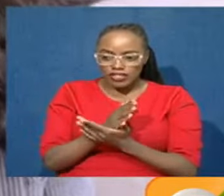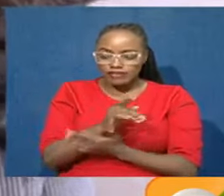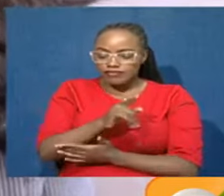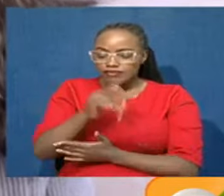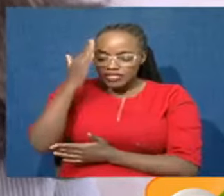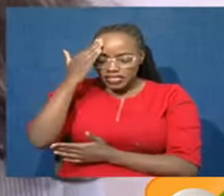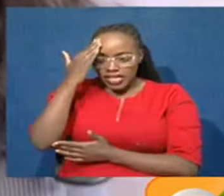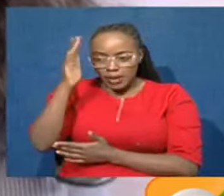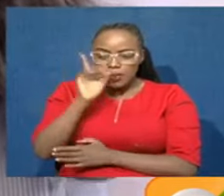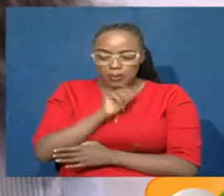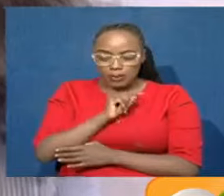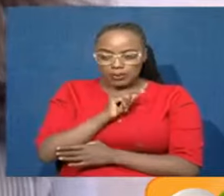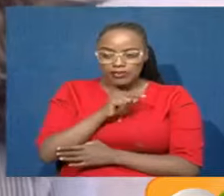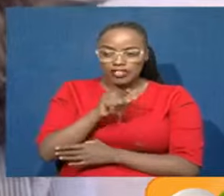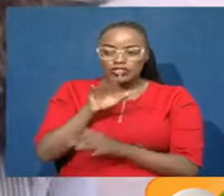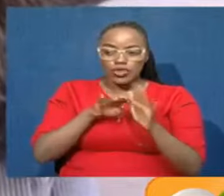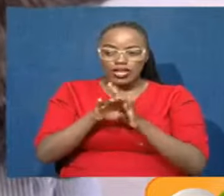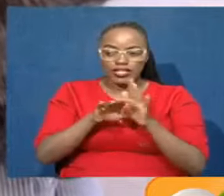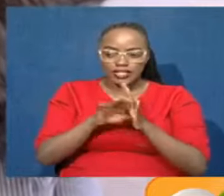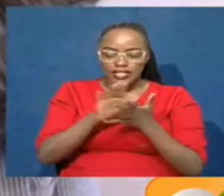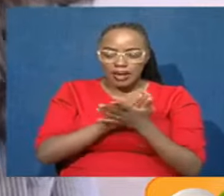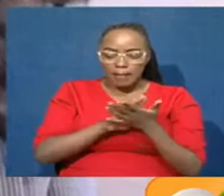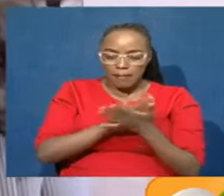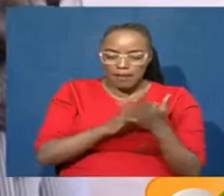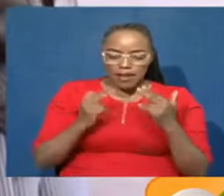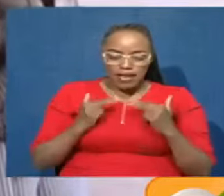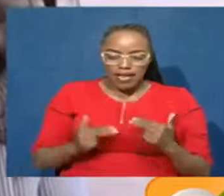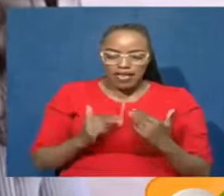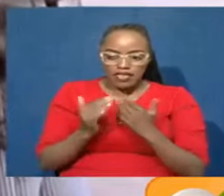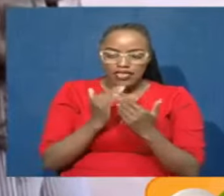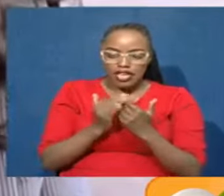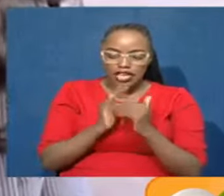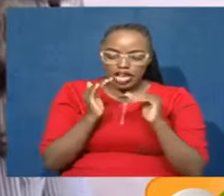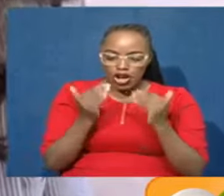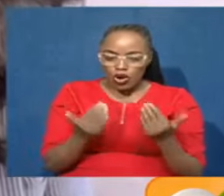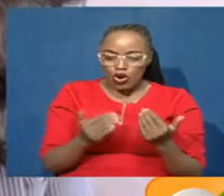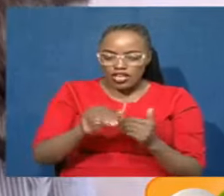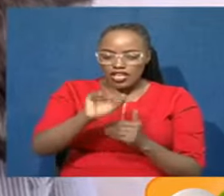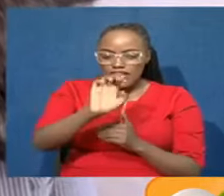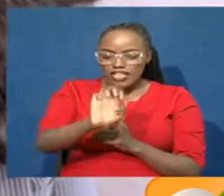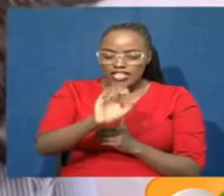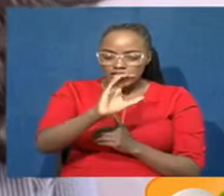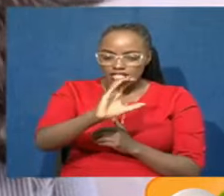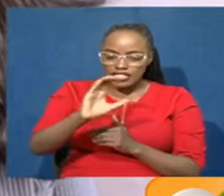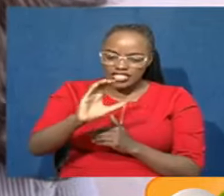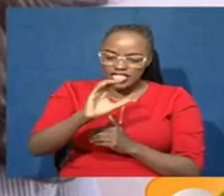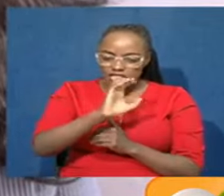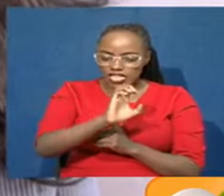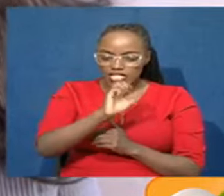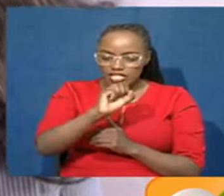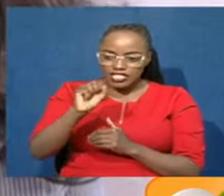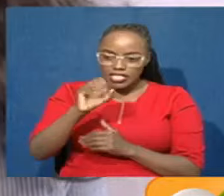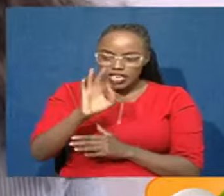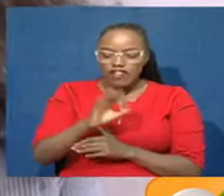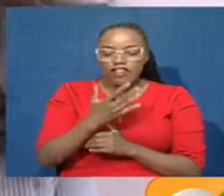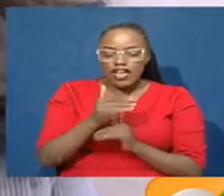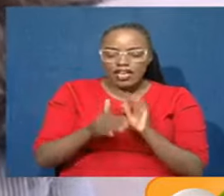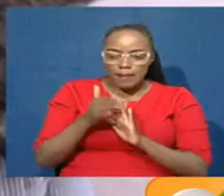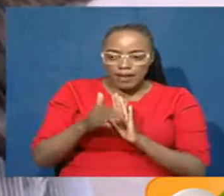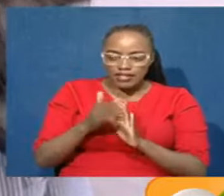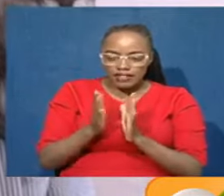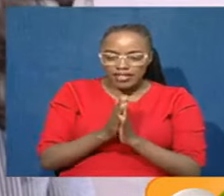knew that to access primary health care or the ECCIF, which is the Emergency Chronic and